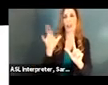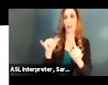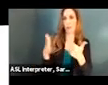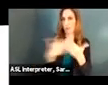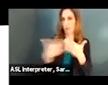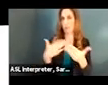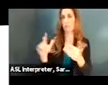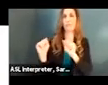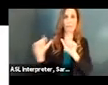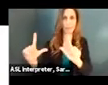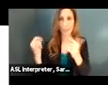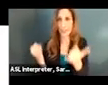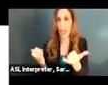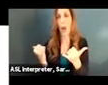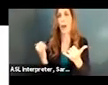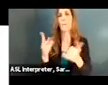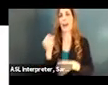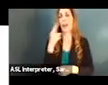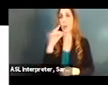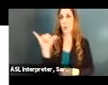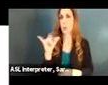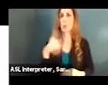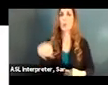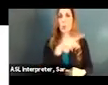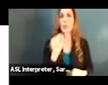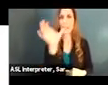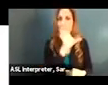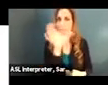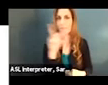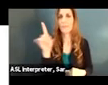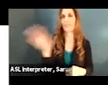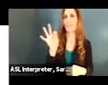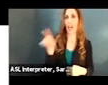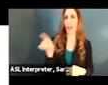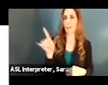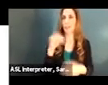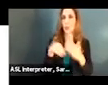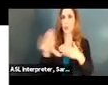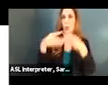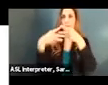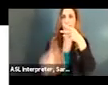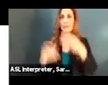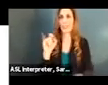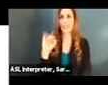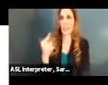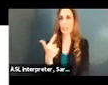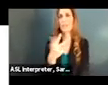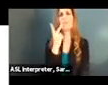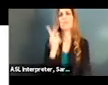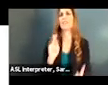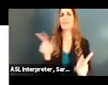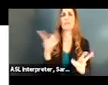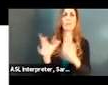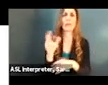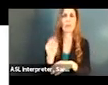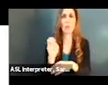what. But I think too, you can absolutely personalize your settings. Yeah, some people are saying that it may be a Chrome issue.